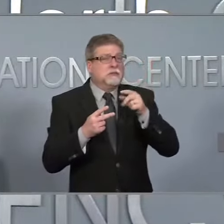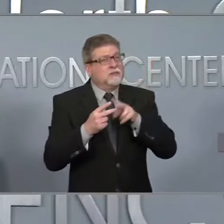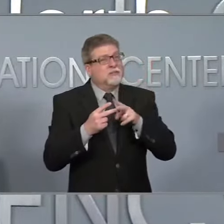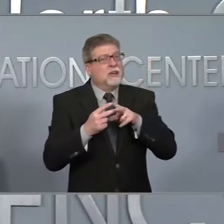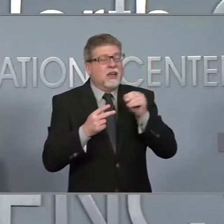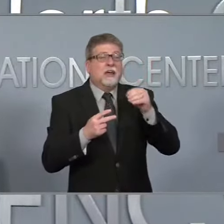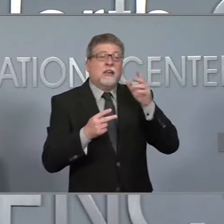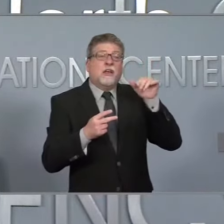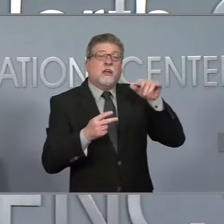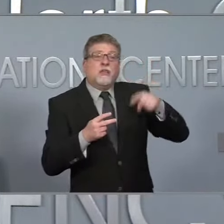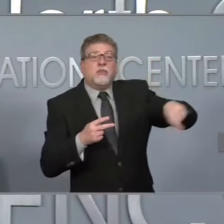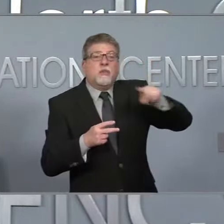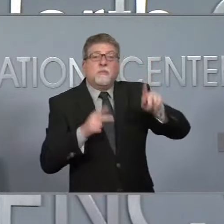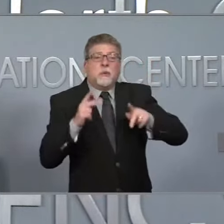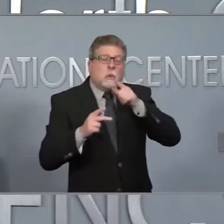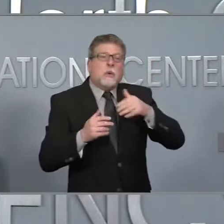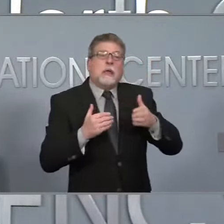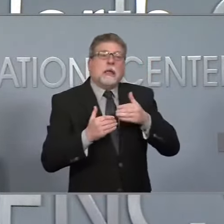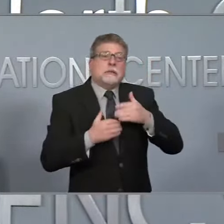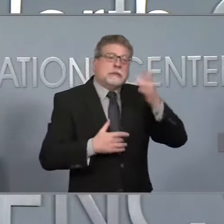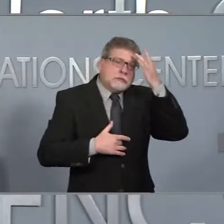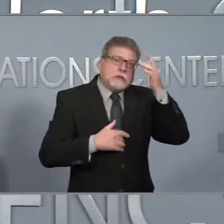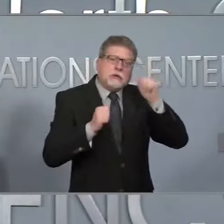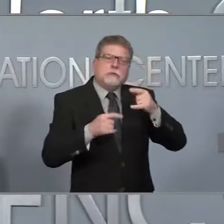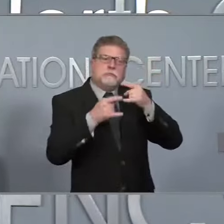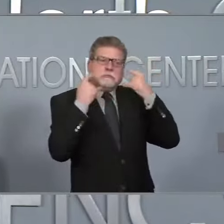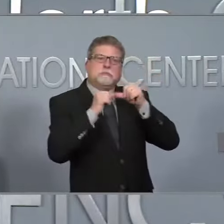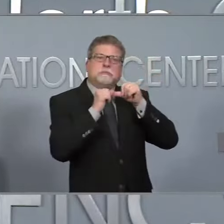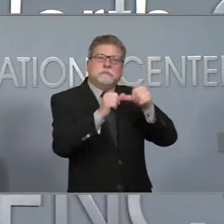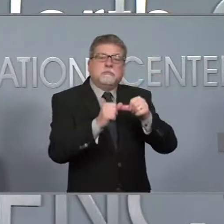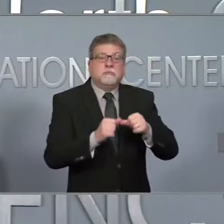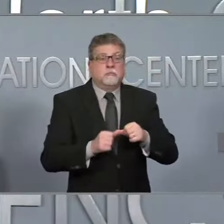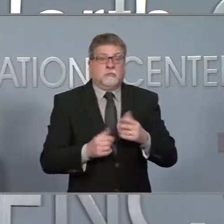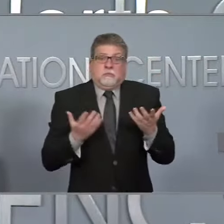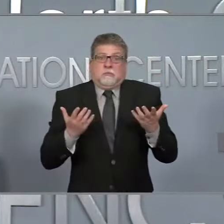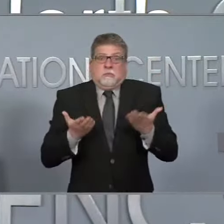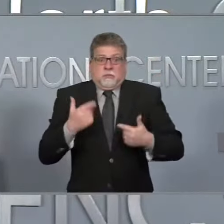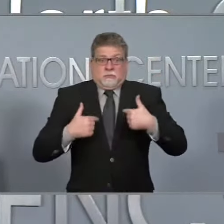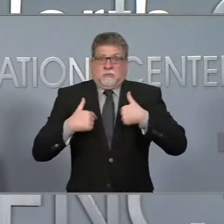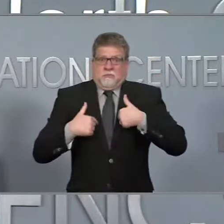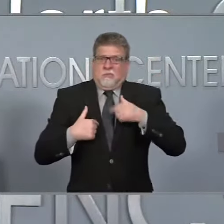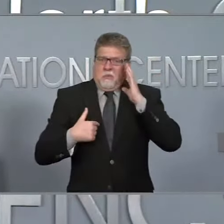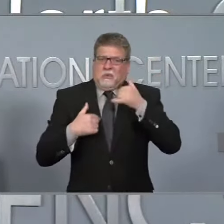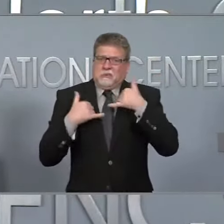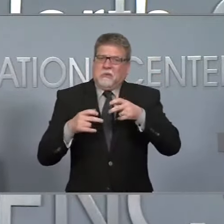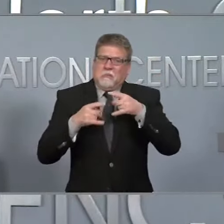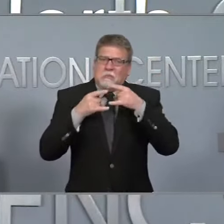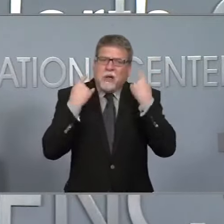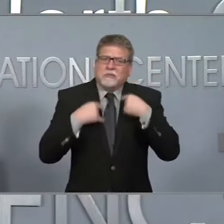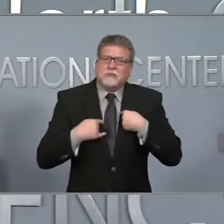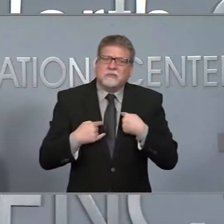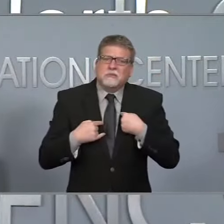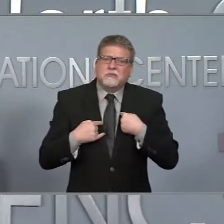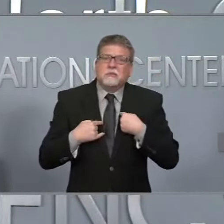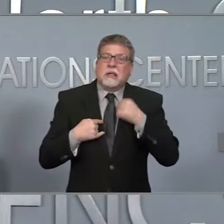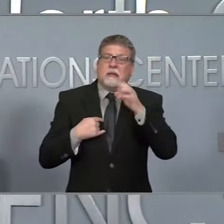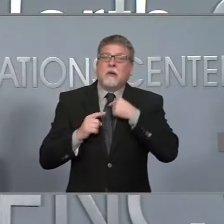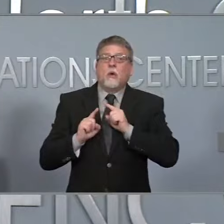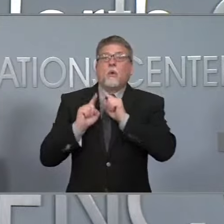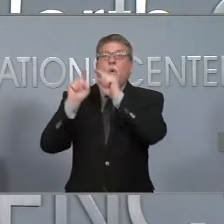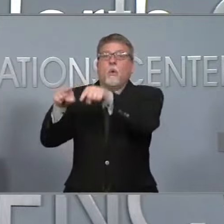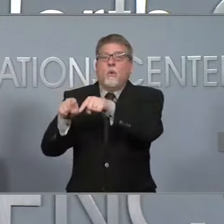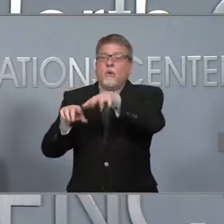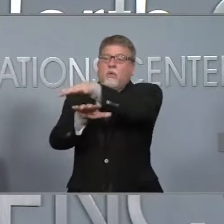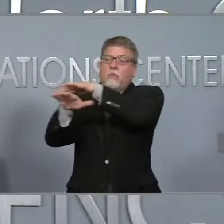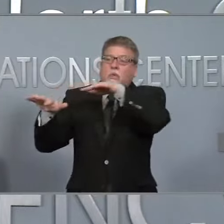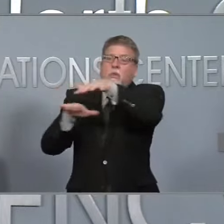There will be times when you'll see me wearing a mask, like at a crowded indoor event. My comfort level may be different from someone